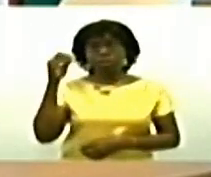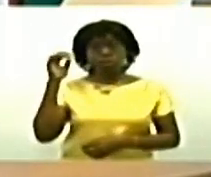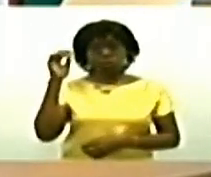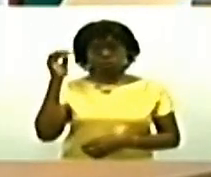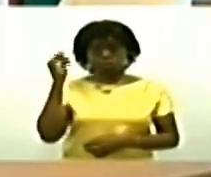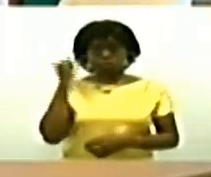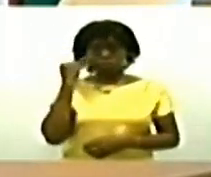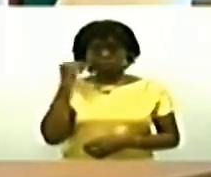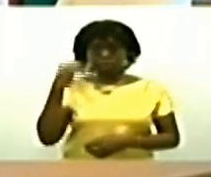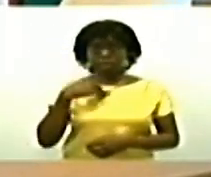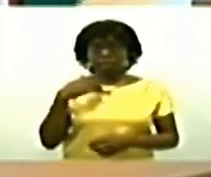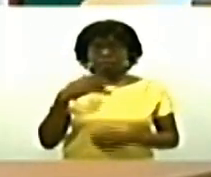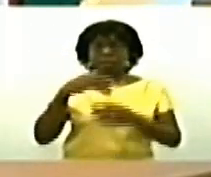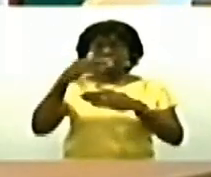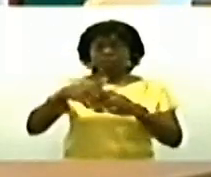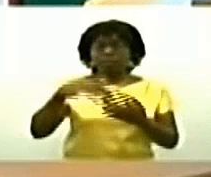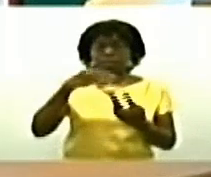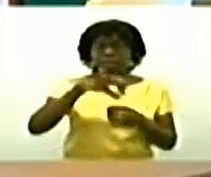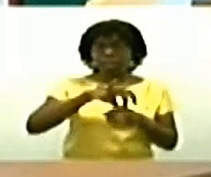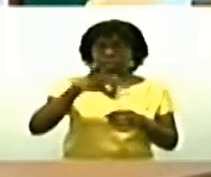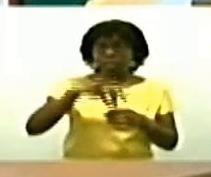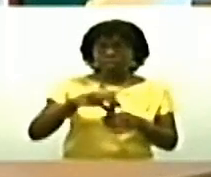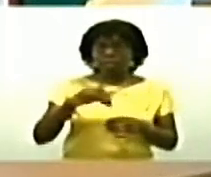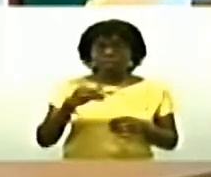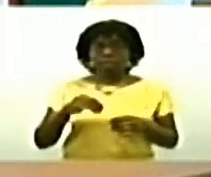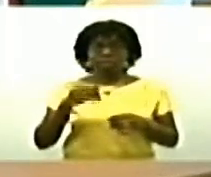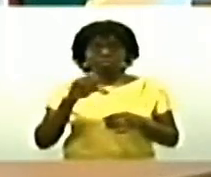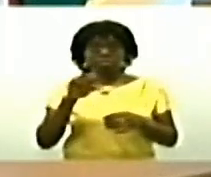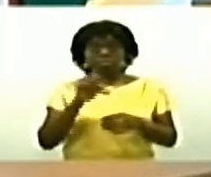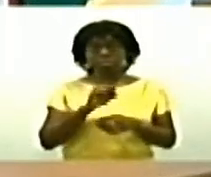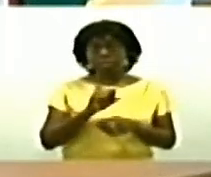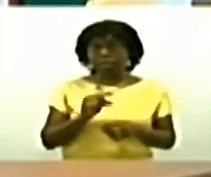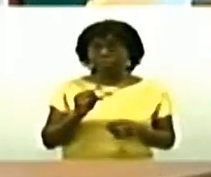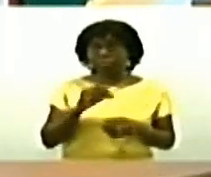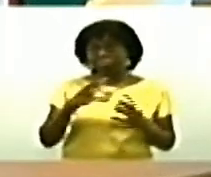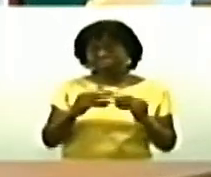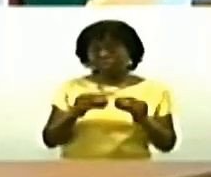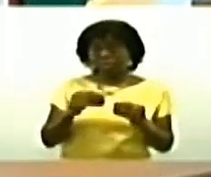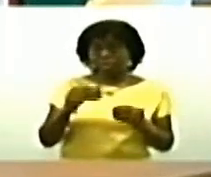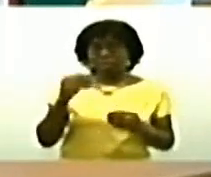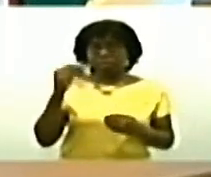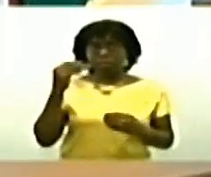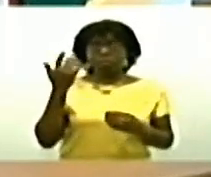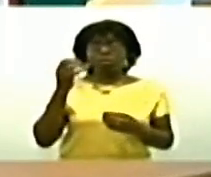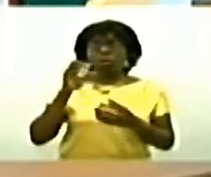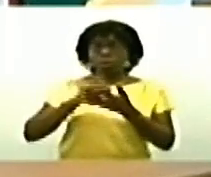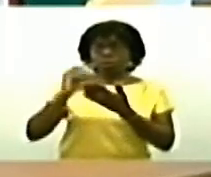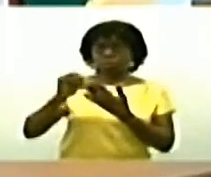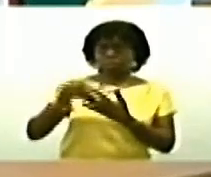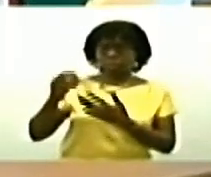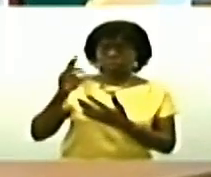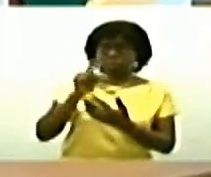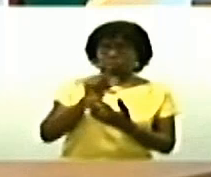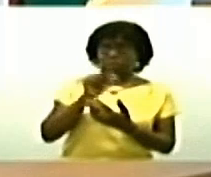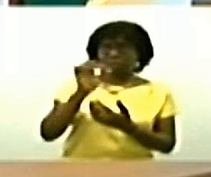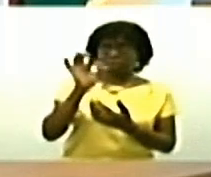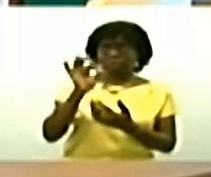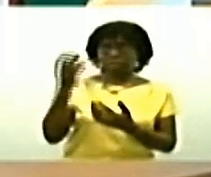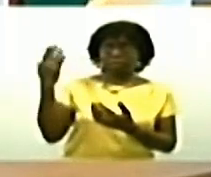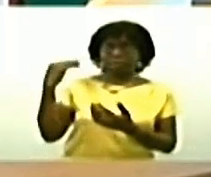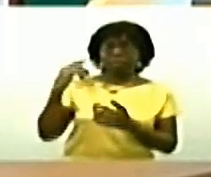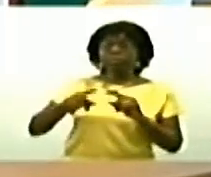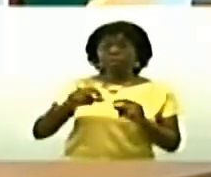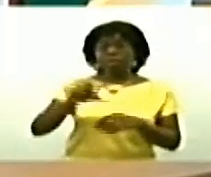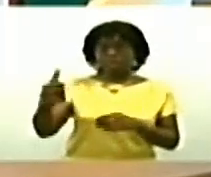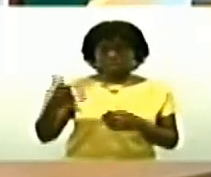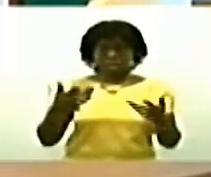seminar, which was scheduled for October the 29th last, but which, because of several intervening matters, had to